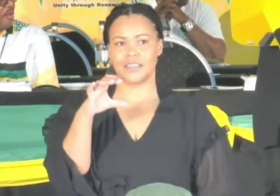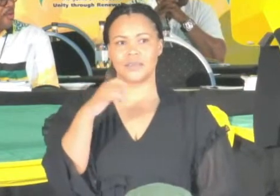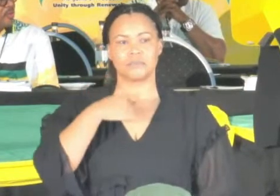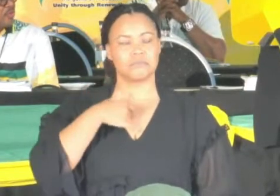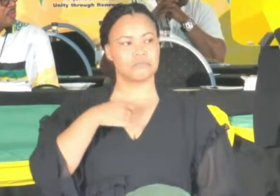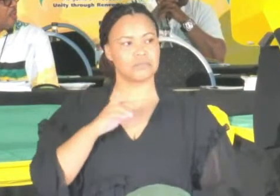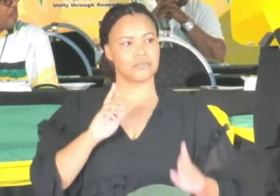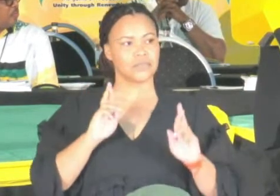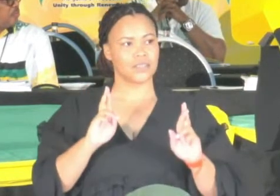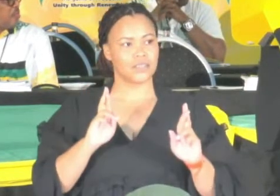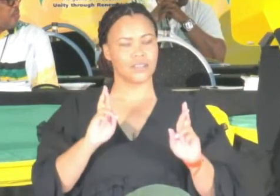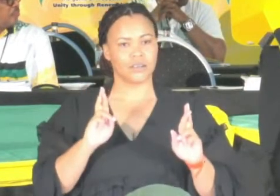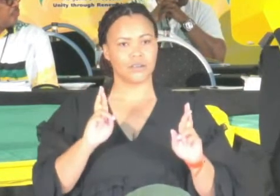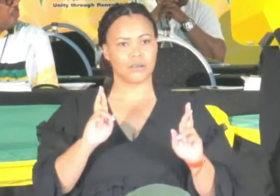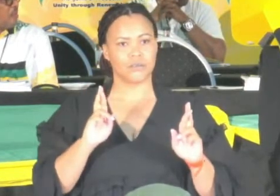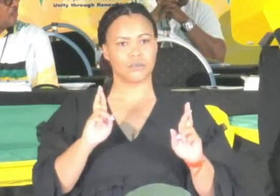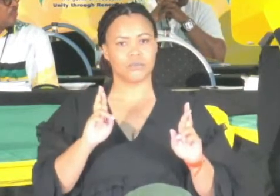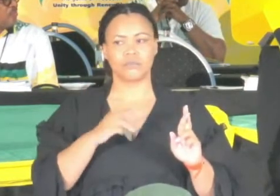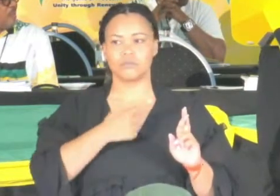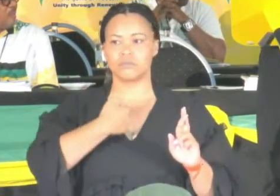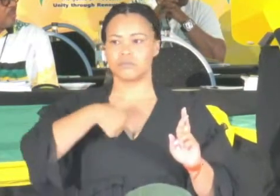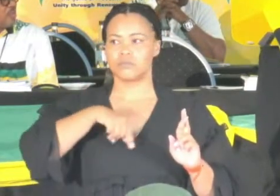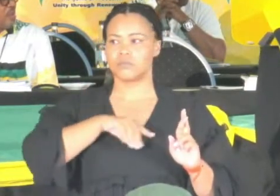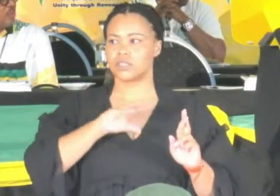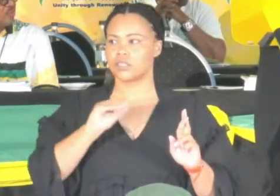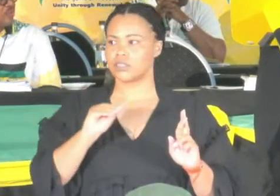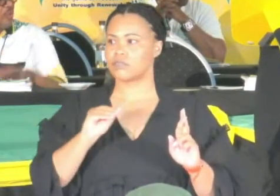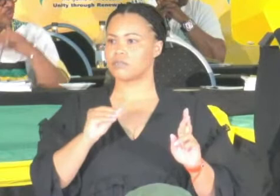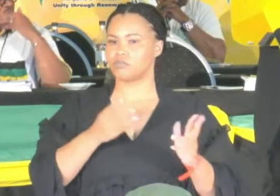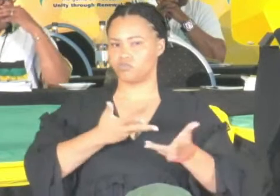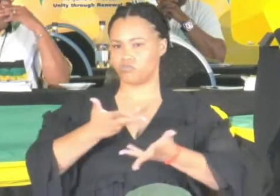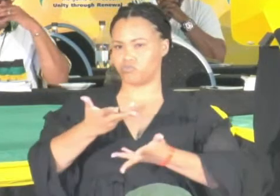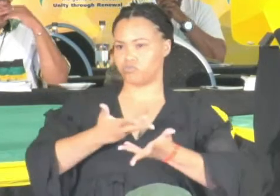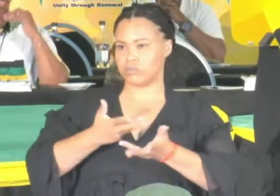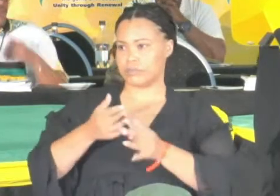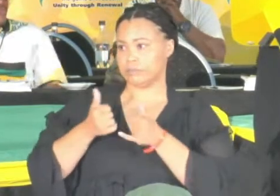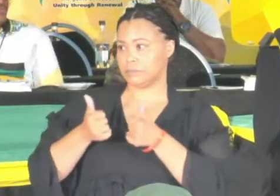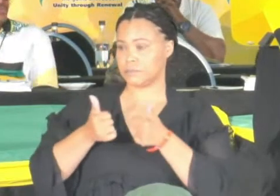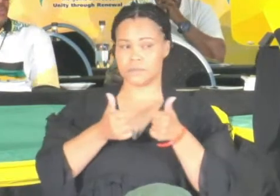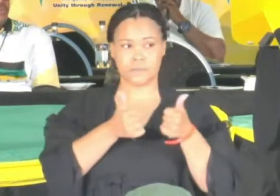I'm hoping that, comrade, we're going to have constructive engagements